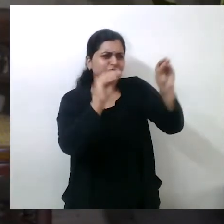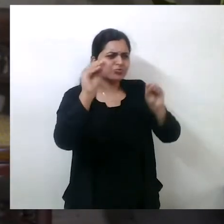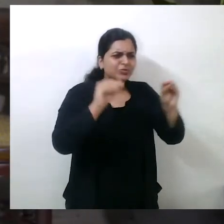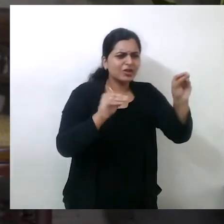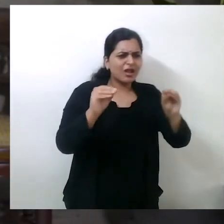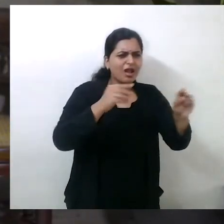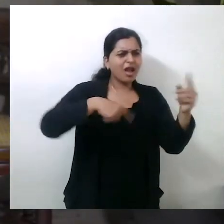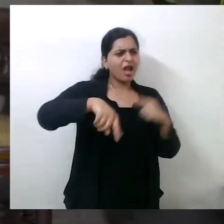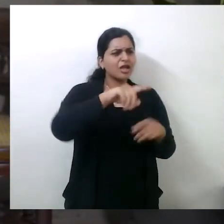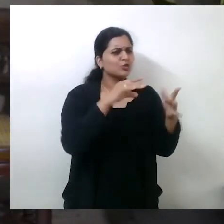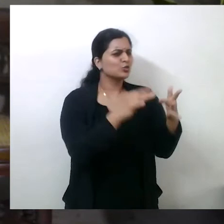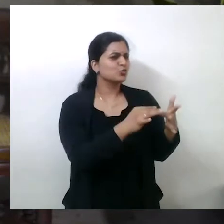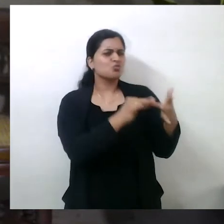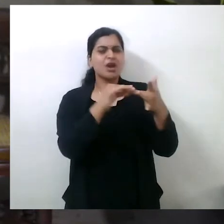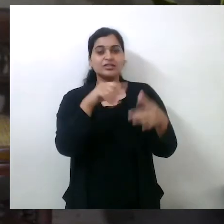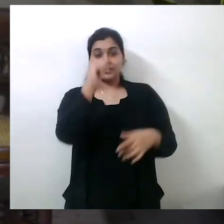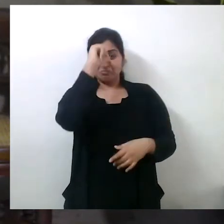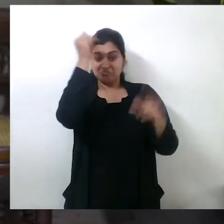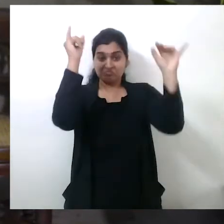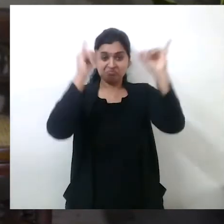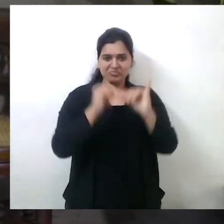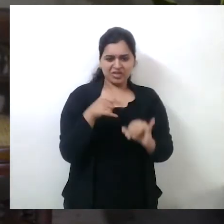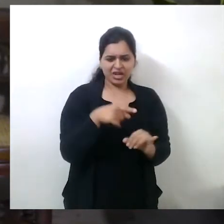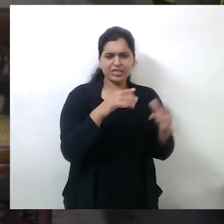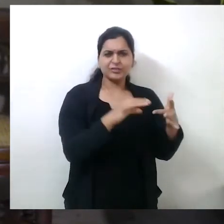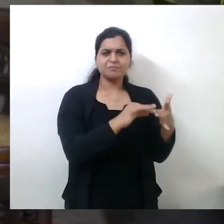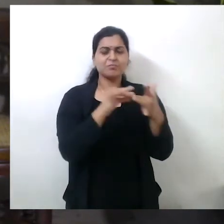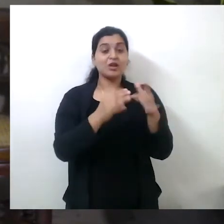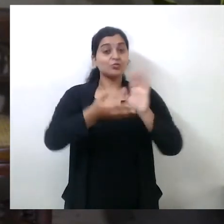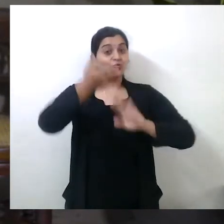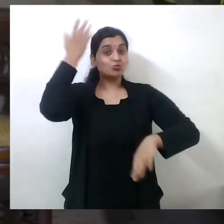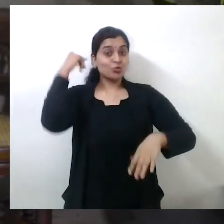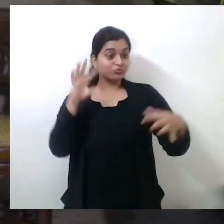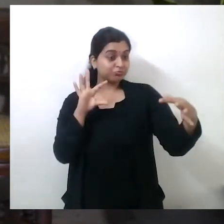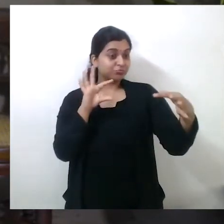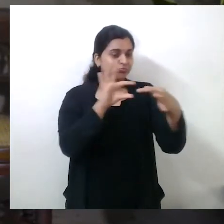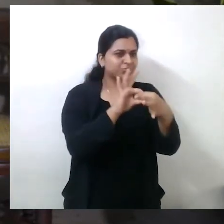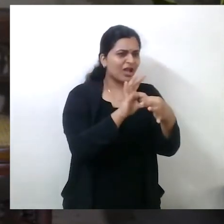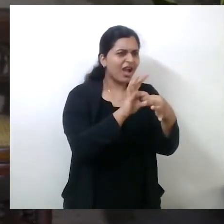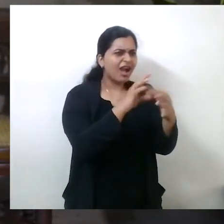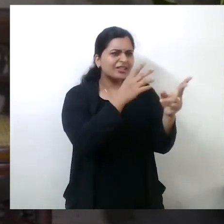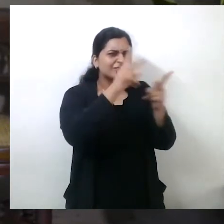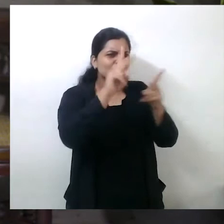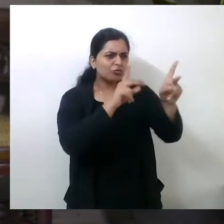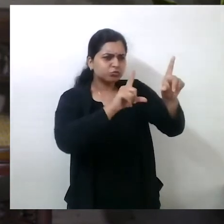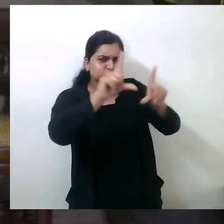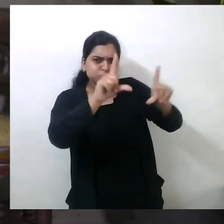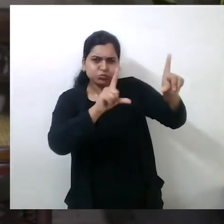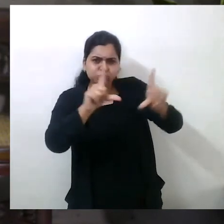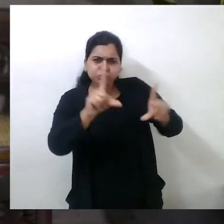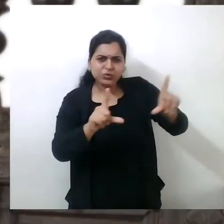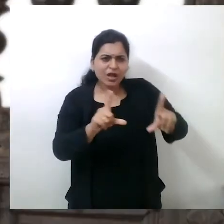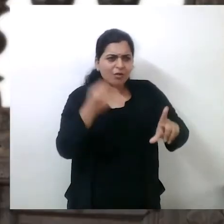again, this is a very unique part of Indian furniture or furniture in India at that time, where it was combining several kinds